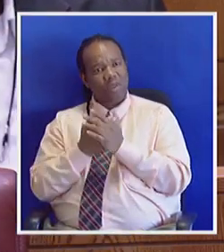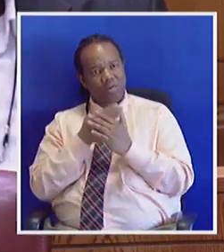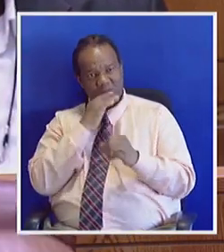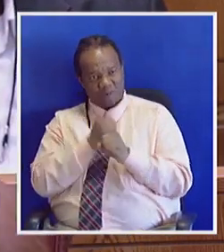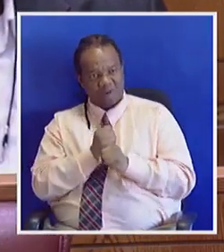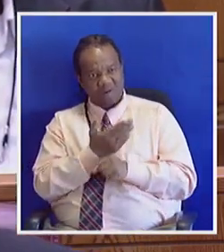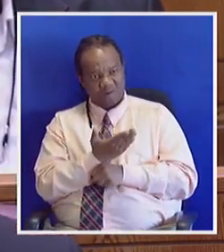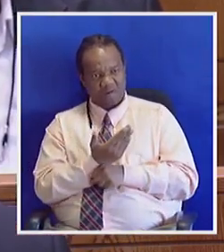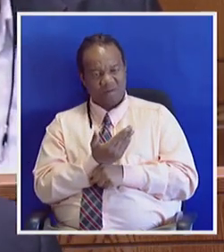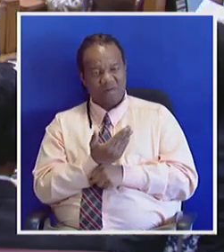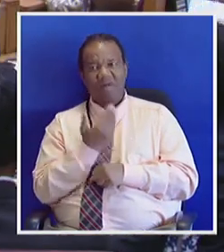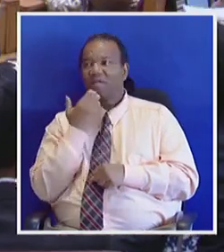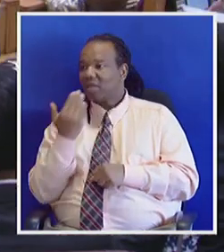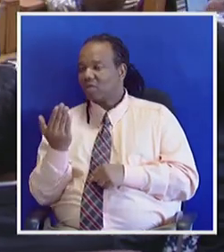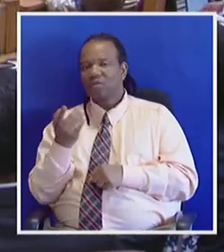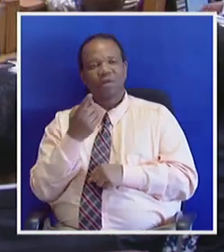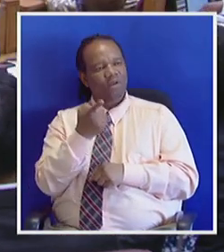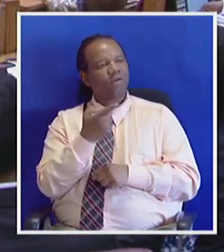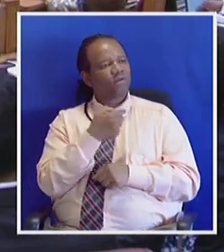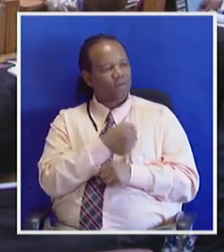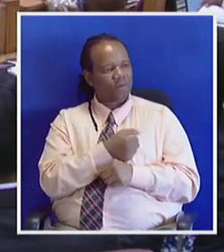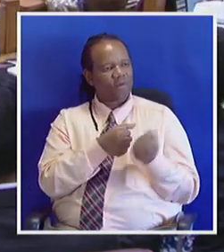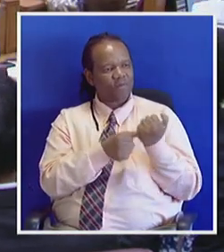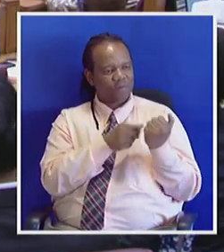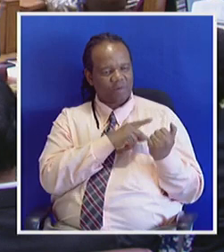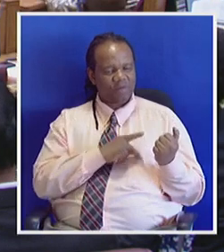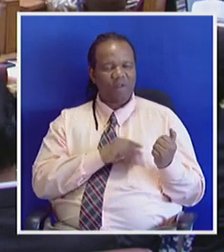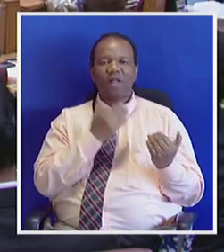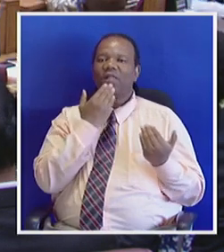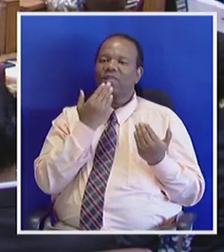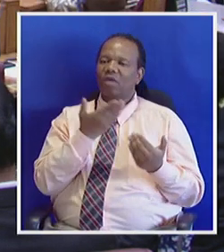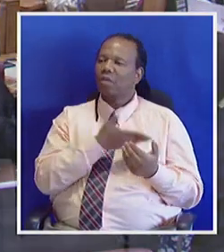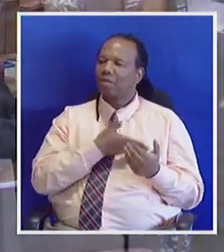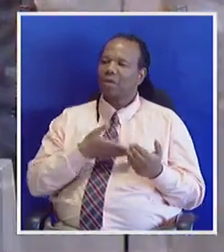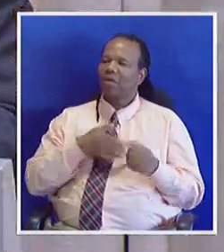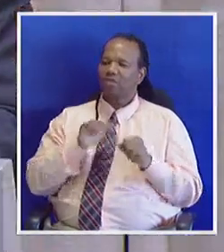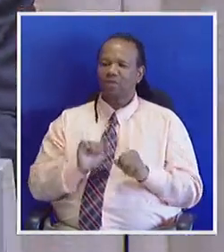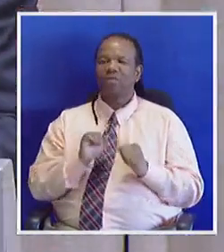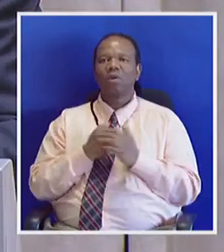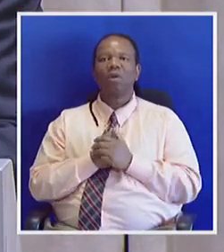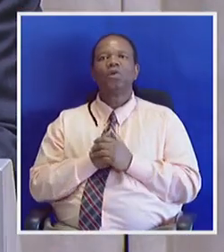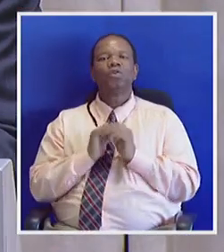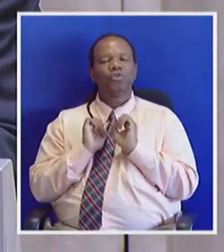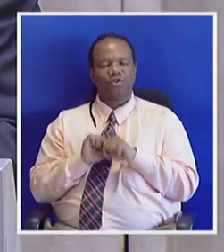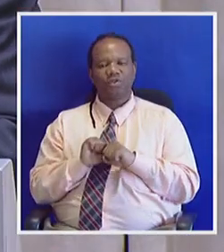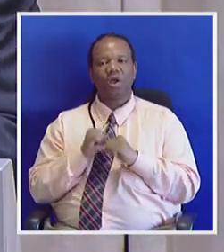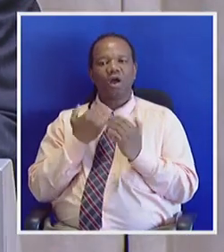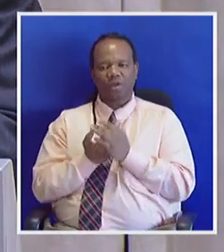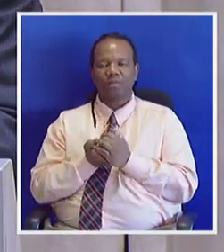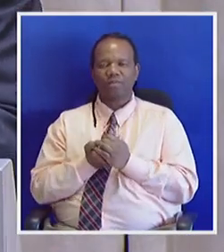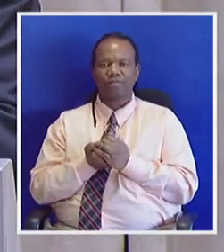you, sir. Deputy President. Thank you, Madam Chairperson. Yes, I can confirm that the